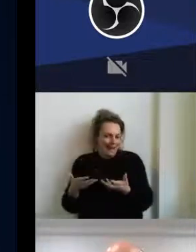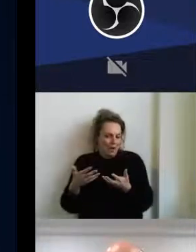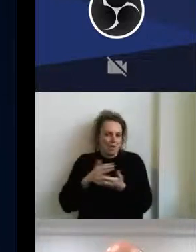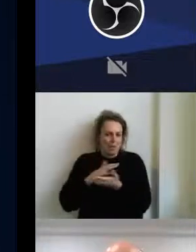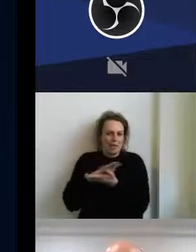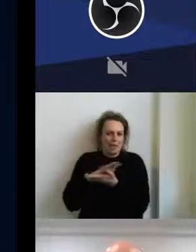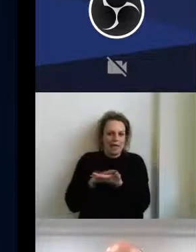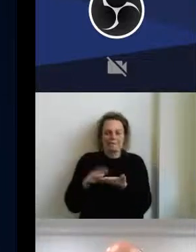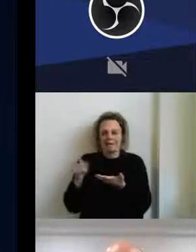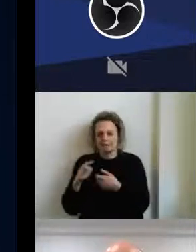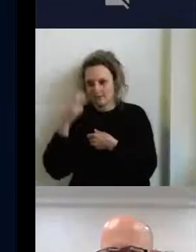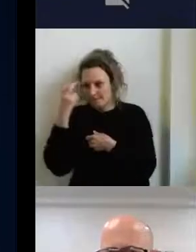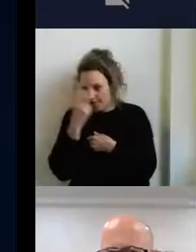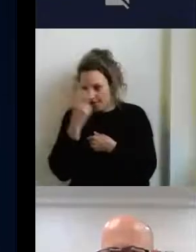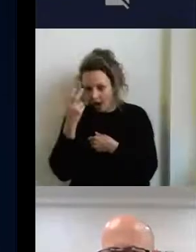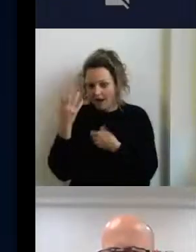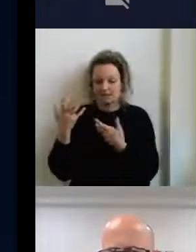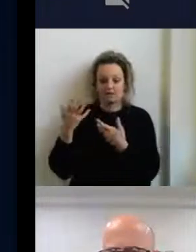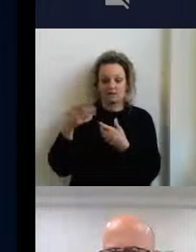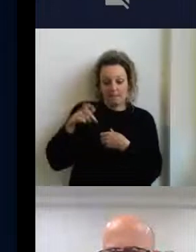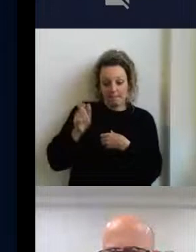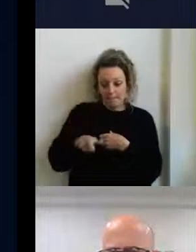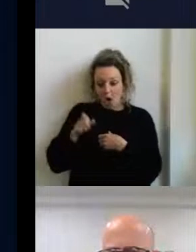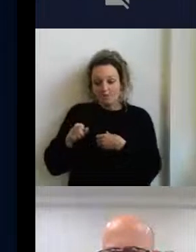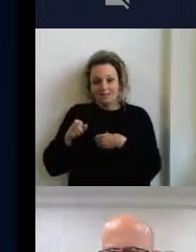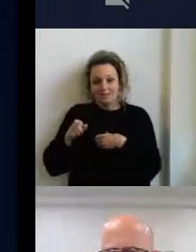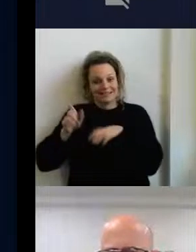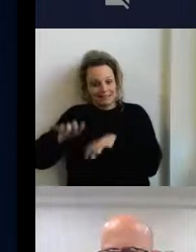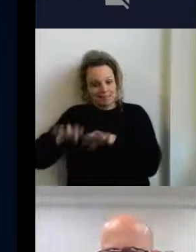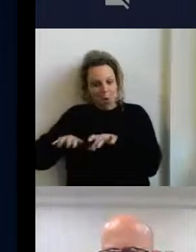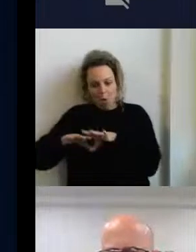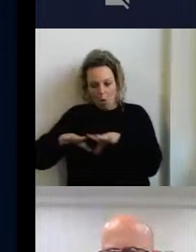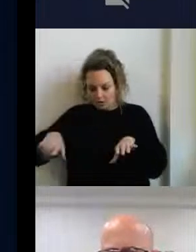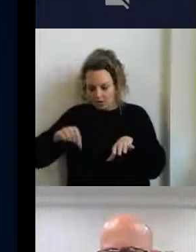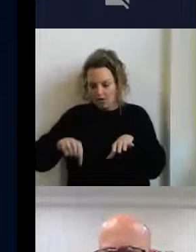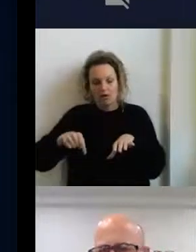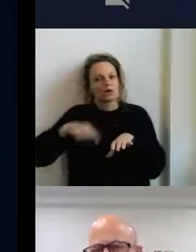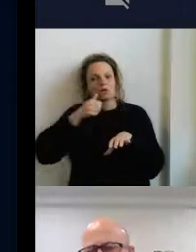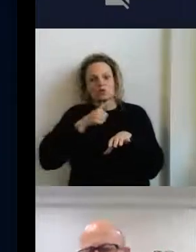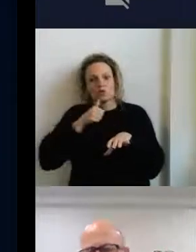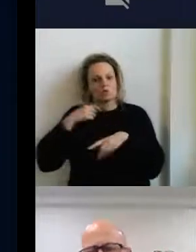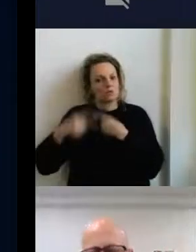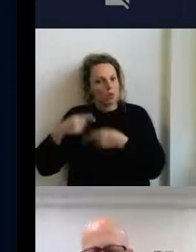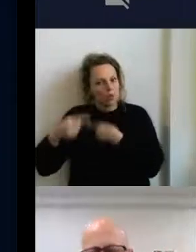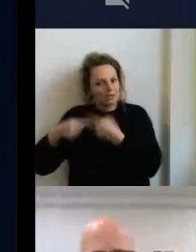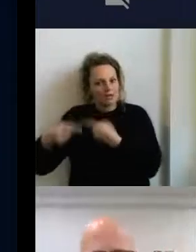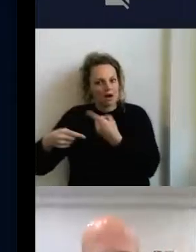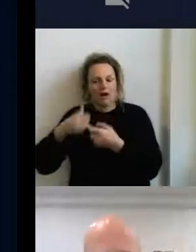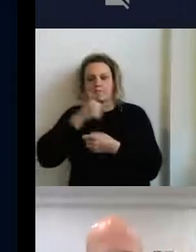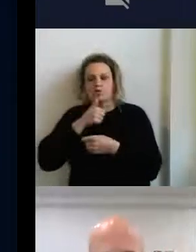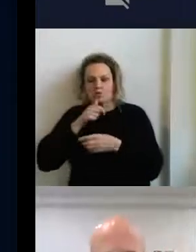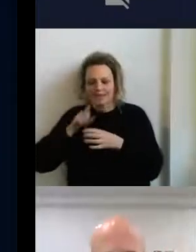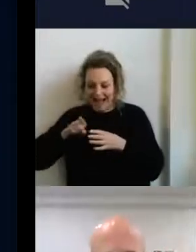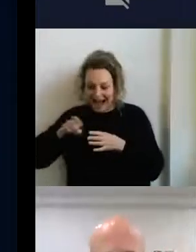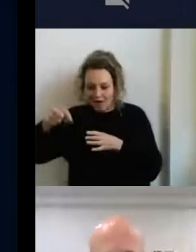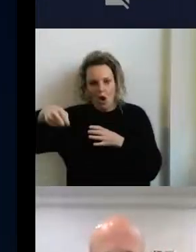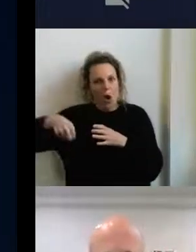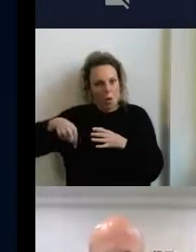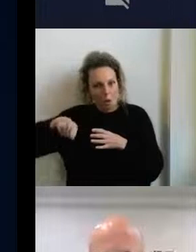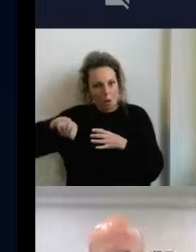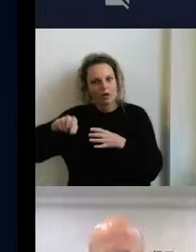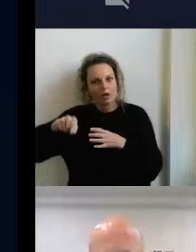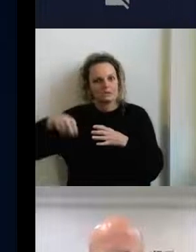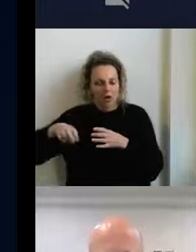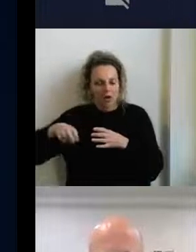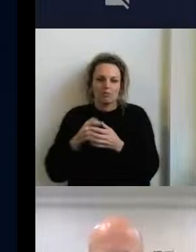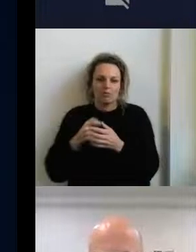user, being blind, I'm using keyboard all the time. I'm using the arrow keys to go up and down to have my screen reader read. So there's a lot of muscles